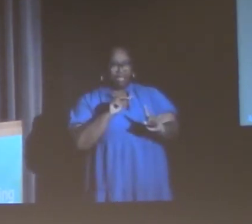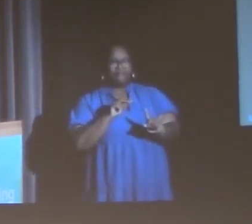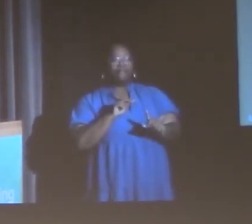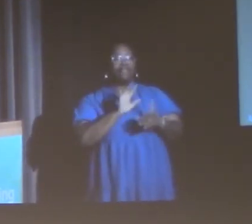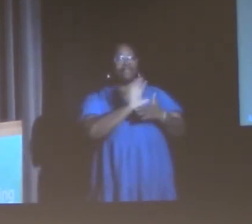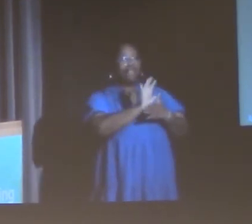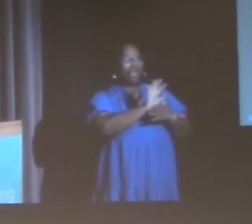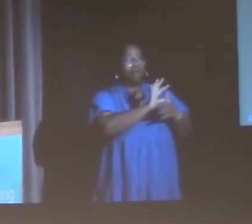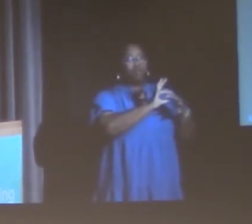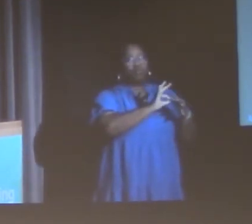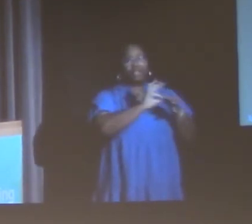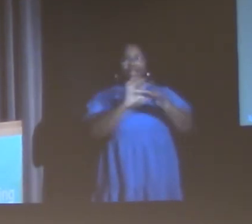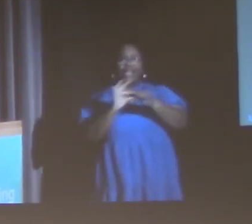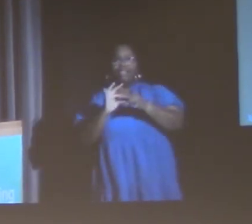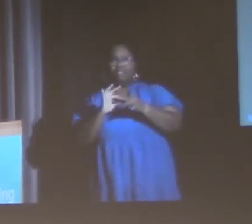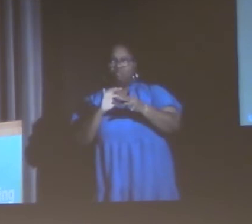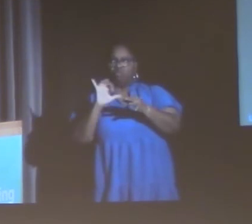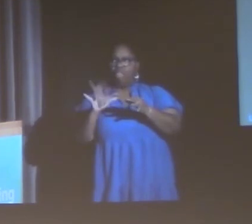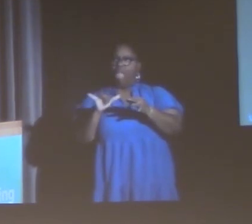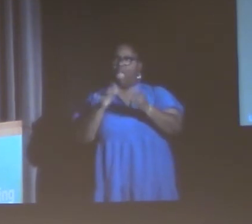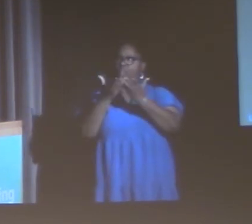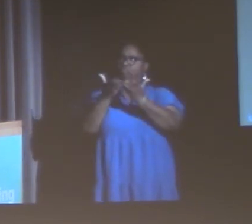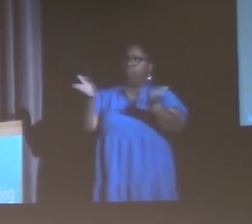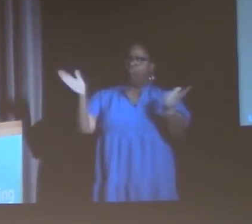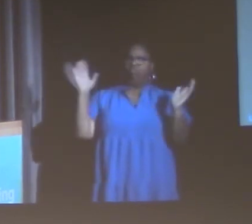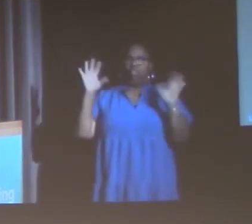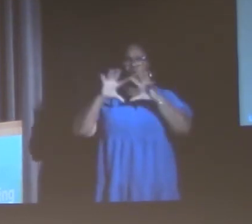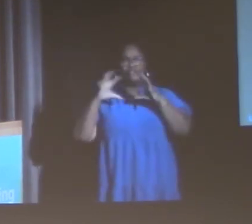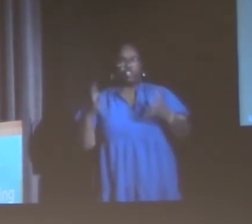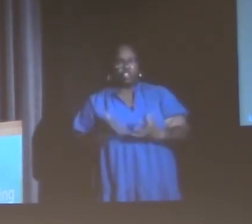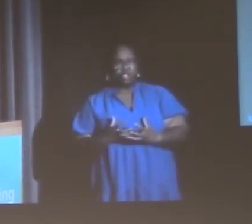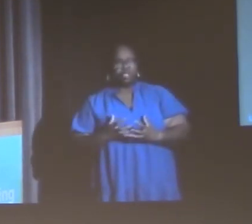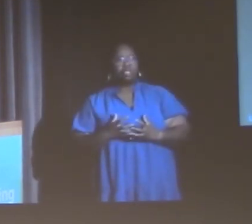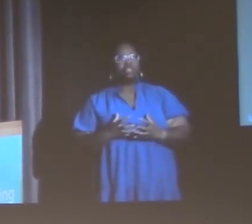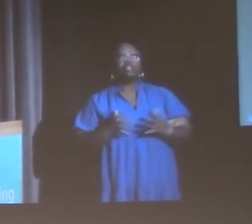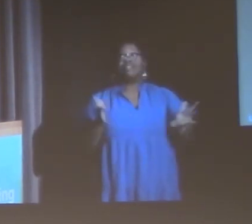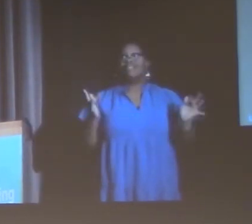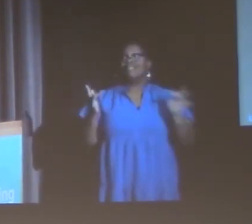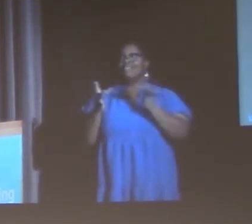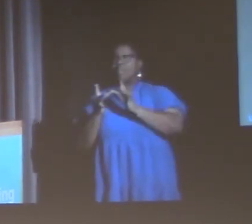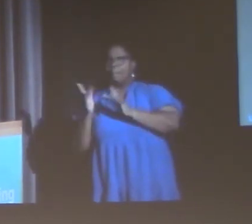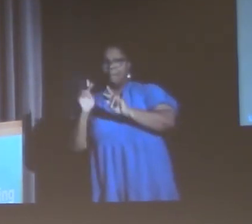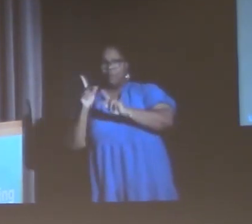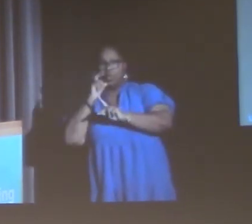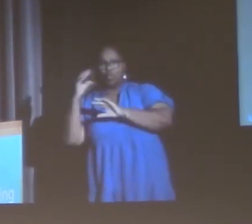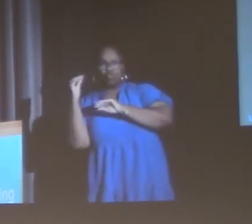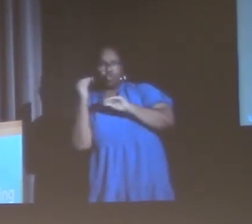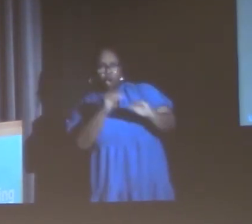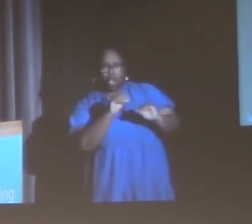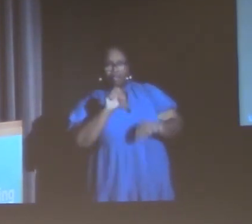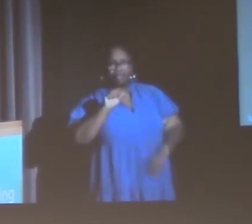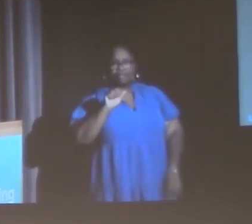that universe. We're reaching out to folks who actually taught Sansón in some of the workshops that he